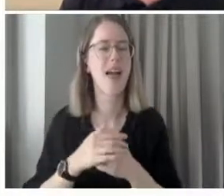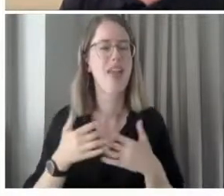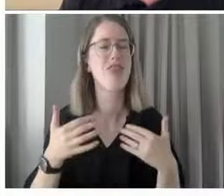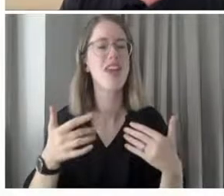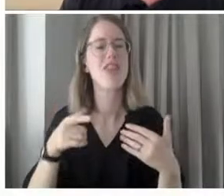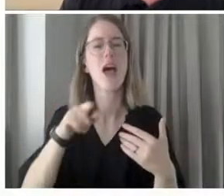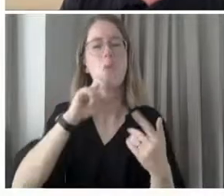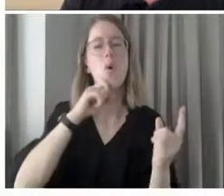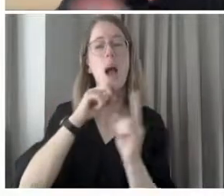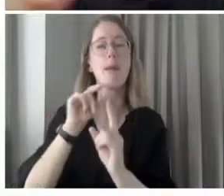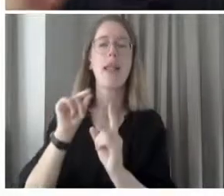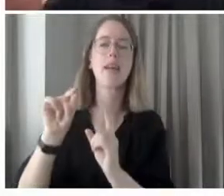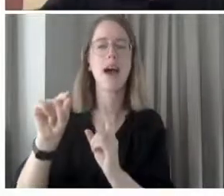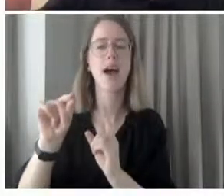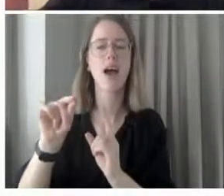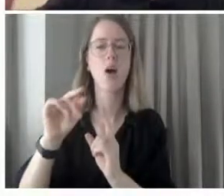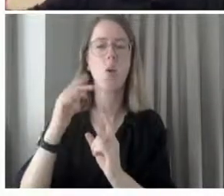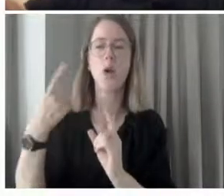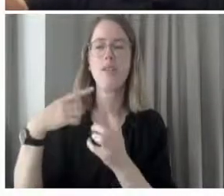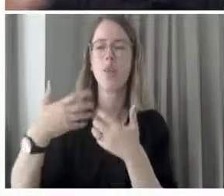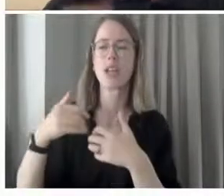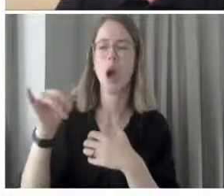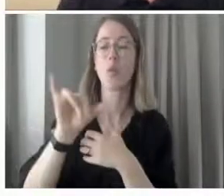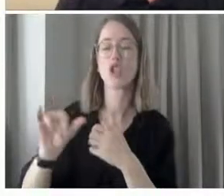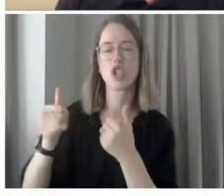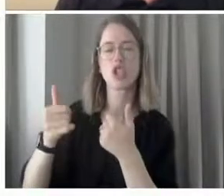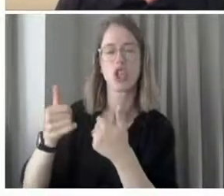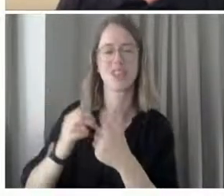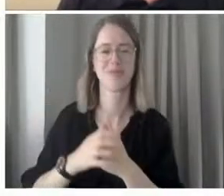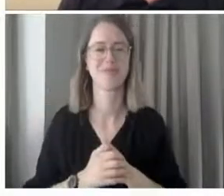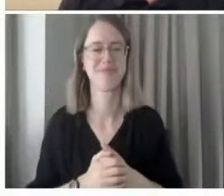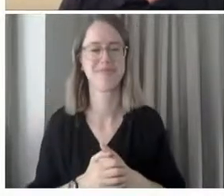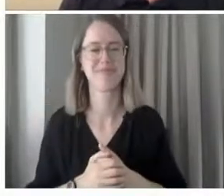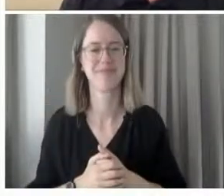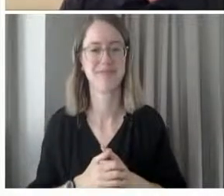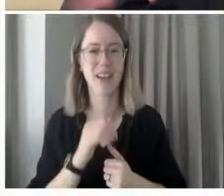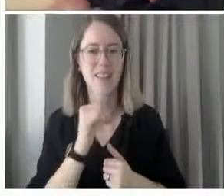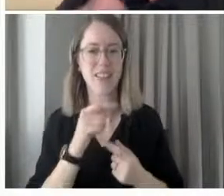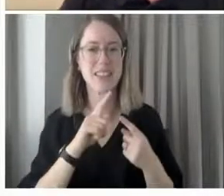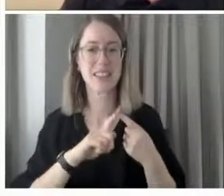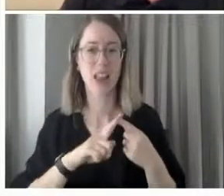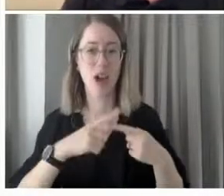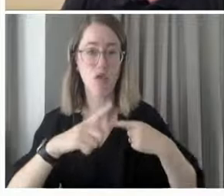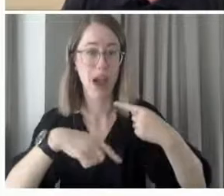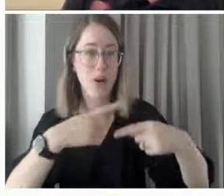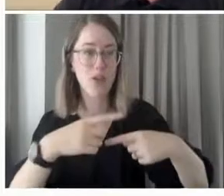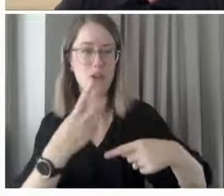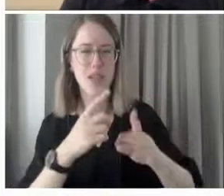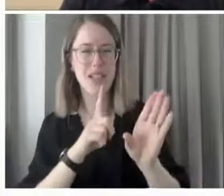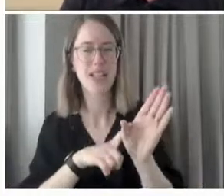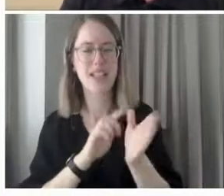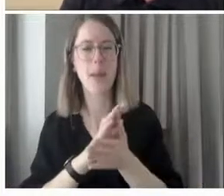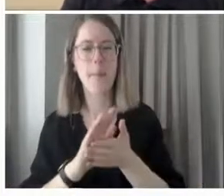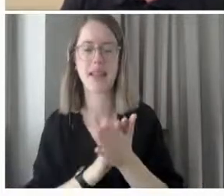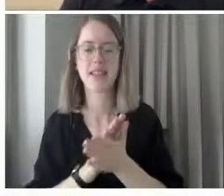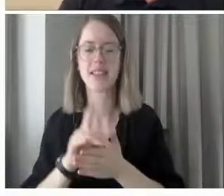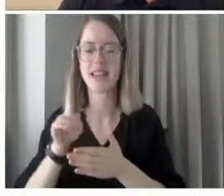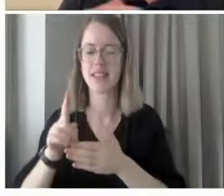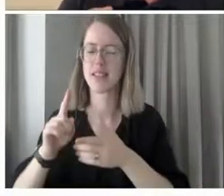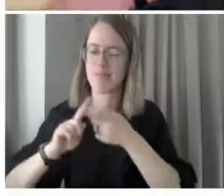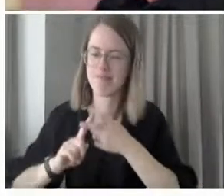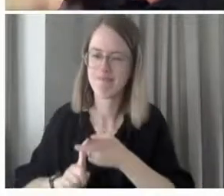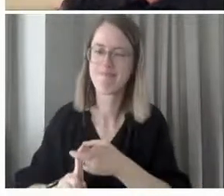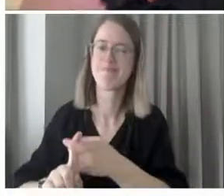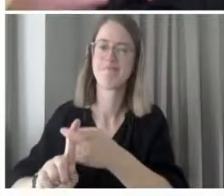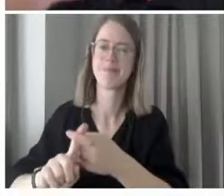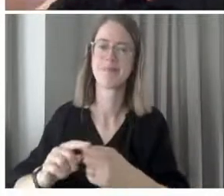come along when we've all worked out which is the stuff that's good. So if it's still around in 20 years' time, it's still the test of time. It's so they